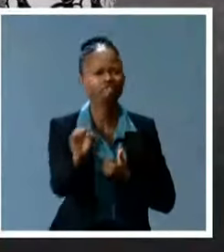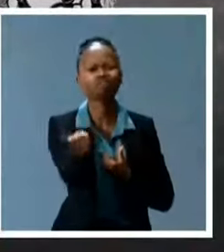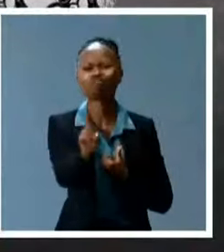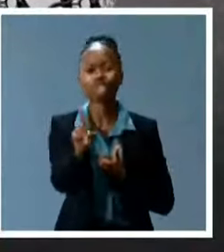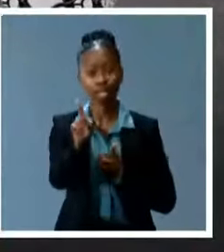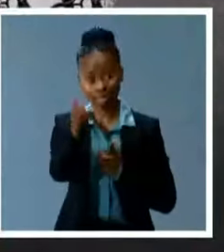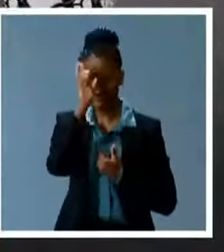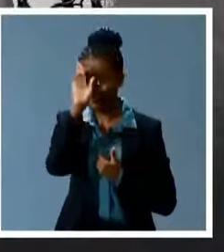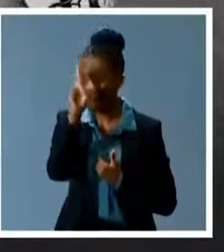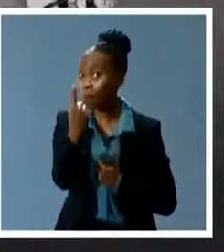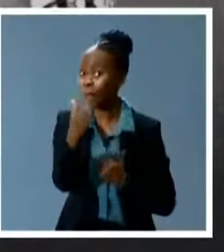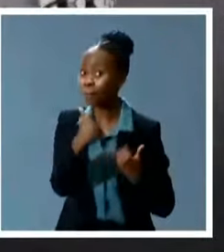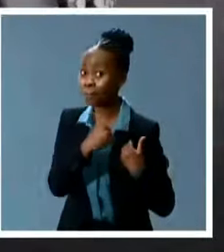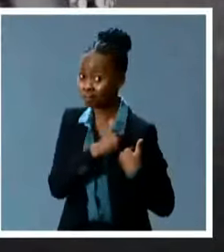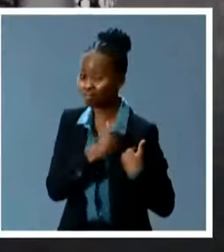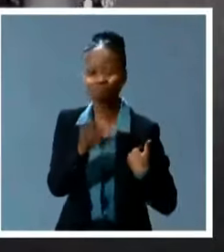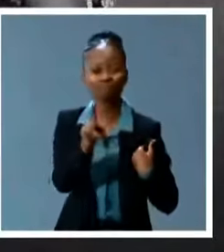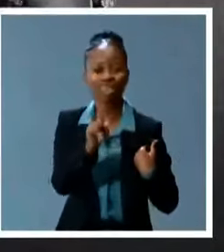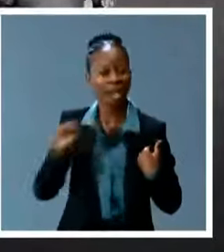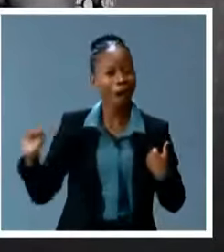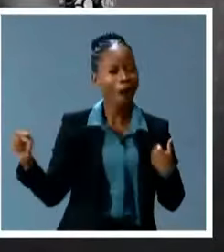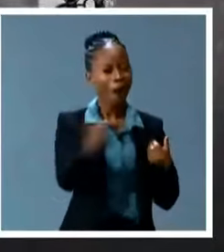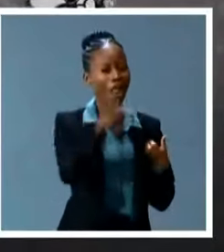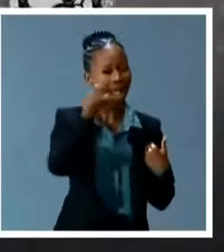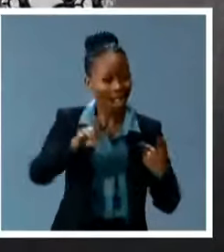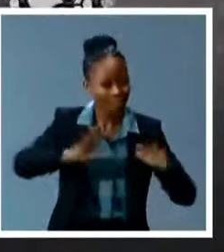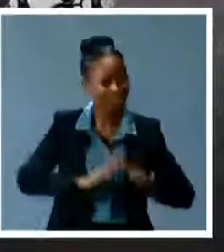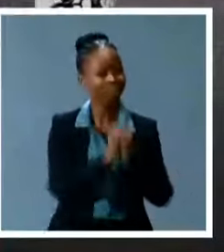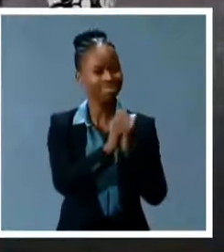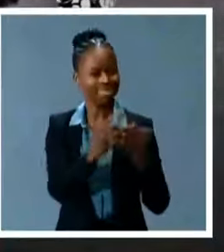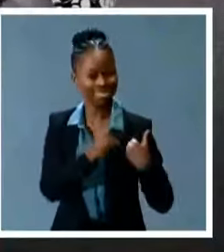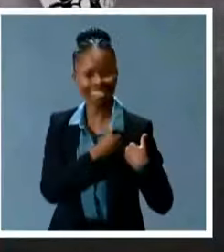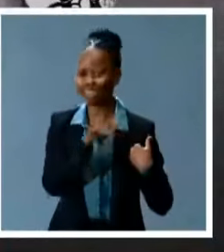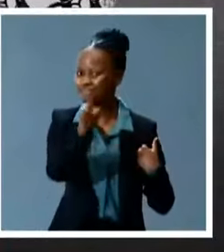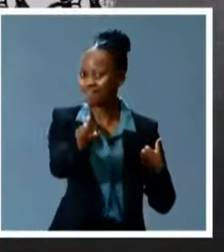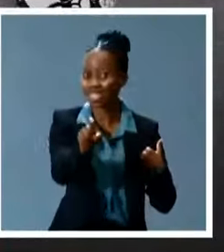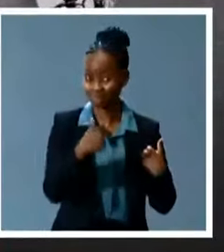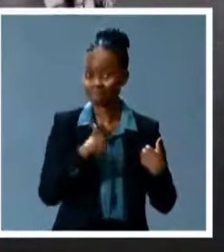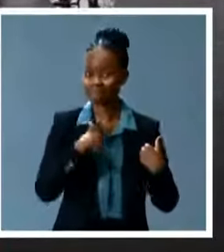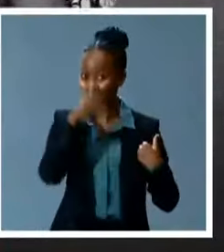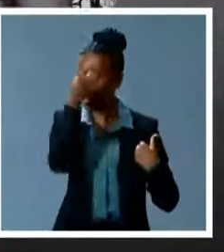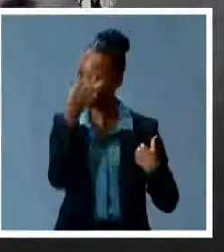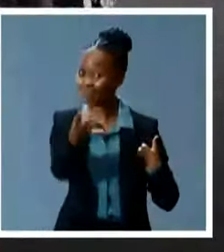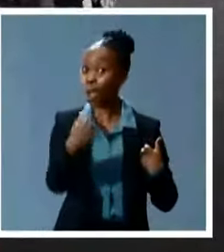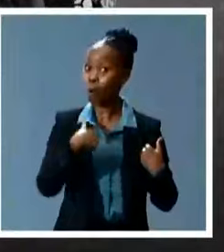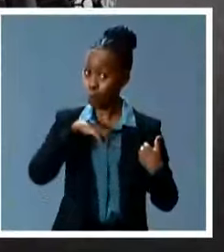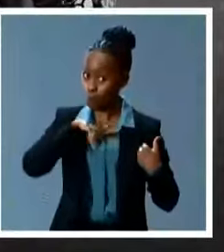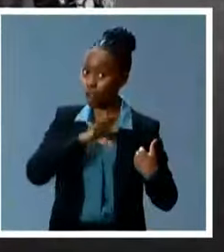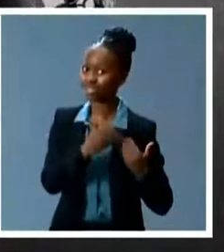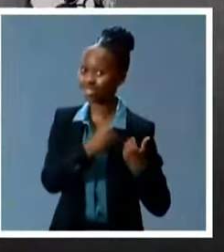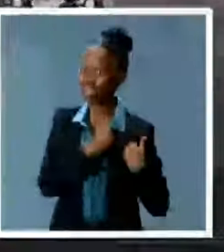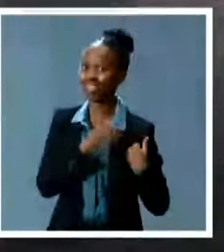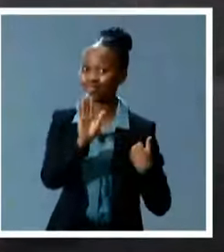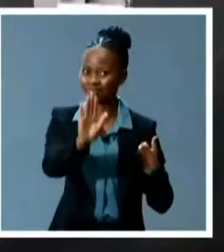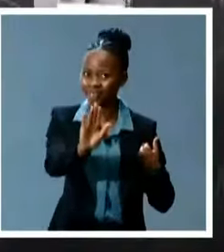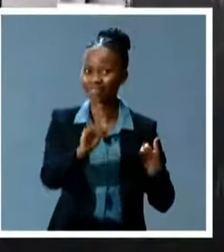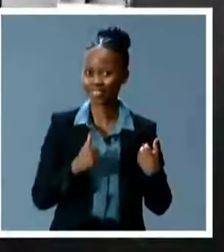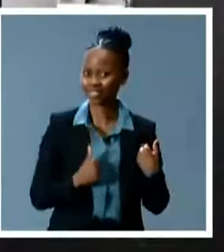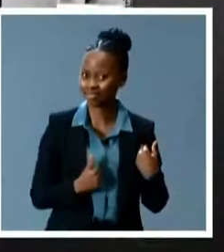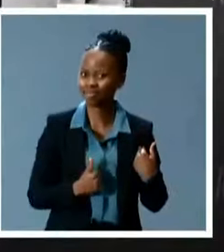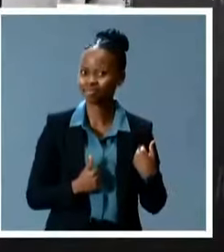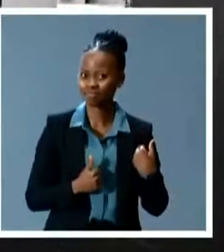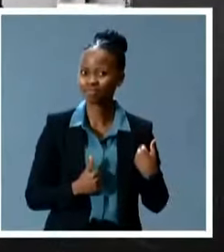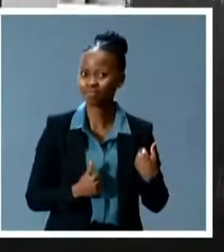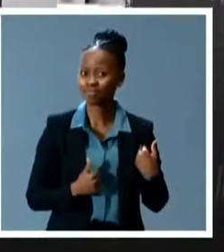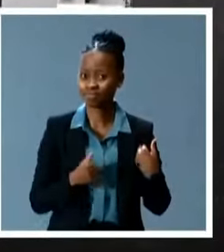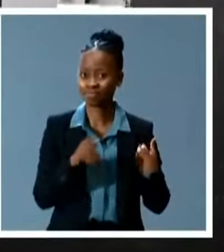Nobody is safe until everybody is safe. Oh. Me, I want to be safe. Oh. Hey, oh.